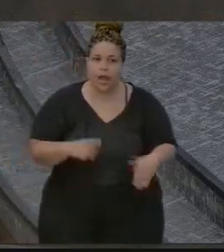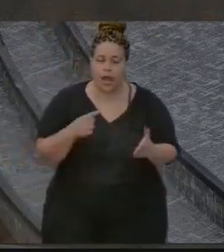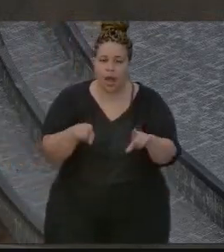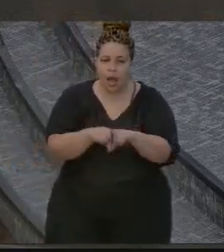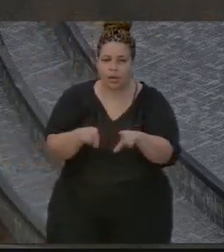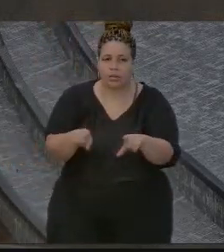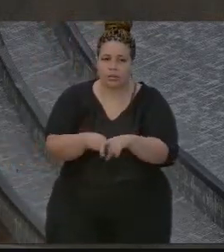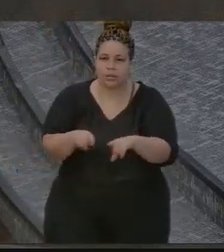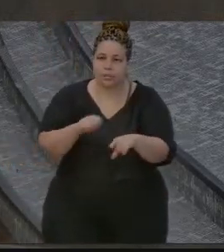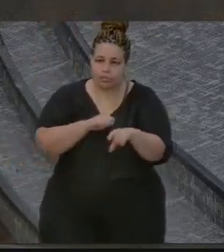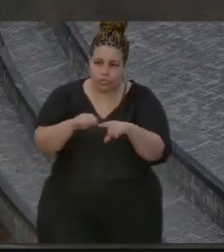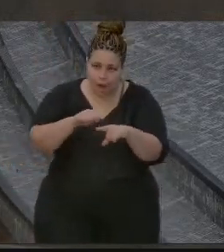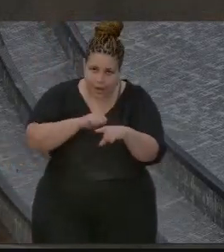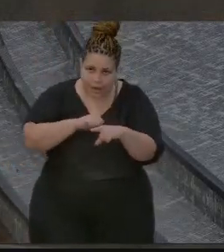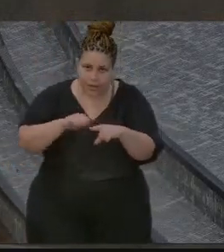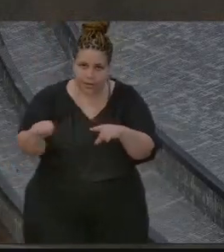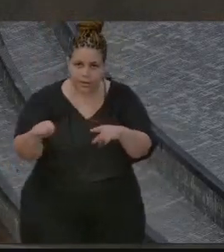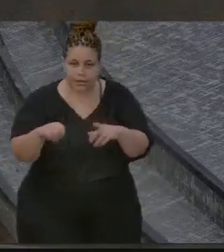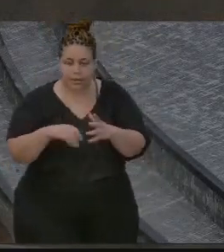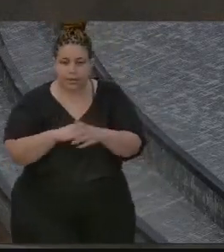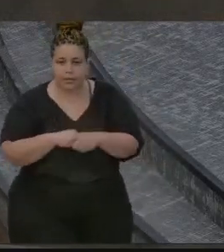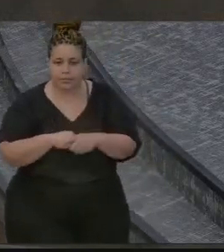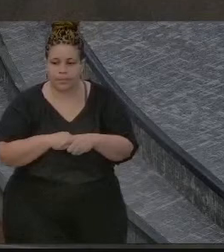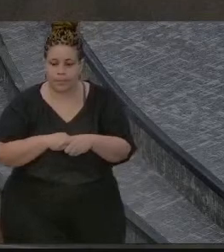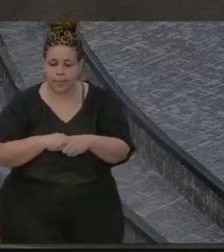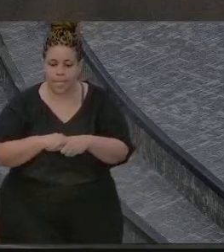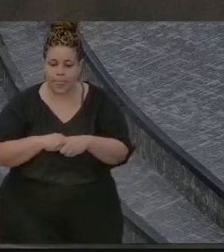able to move another training in that place. Yeah.